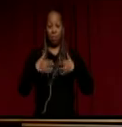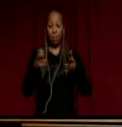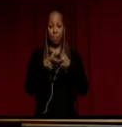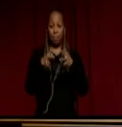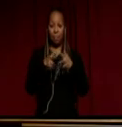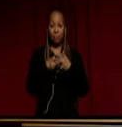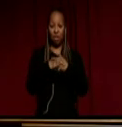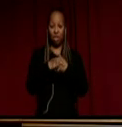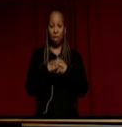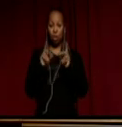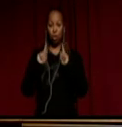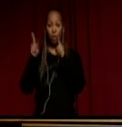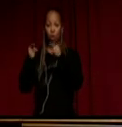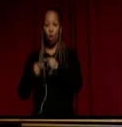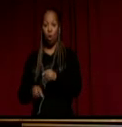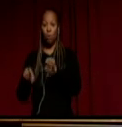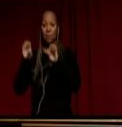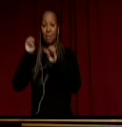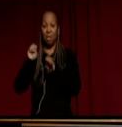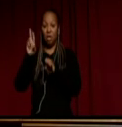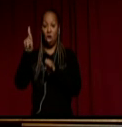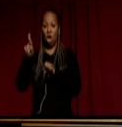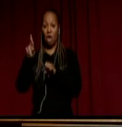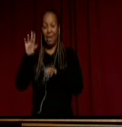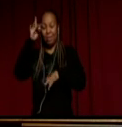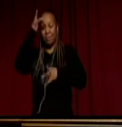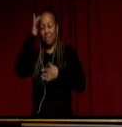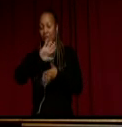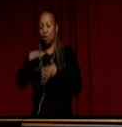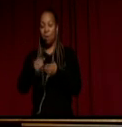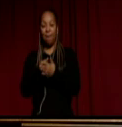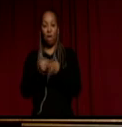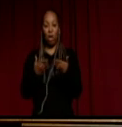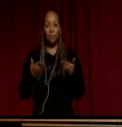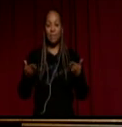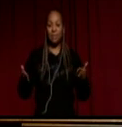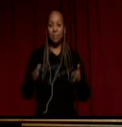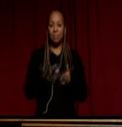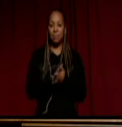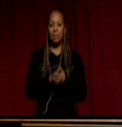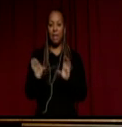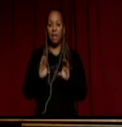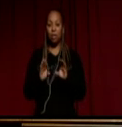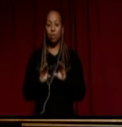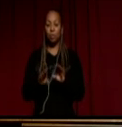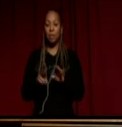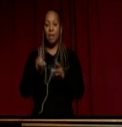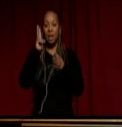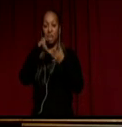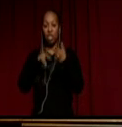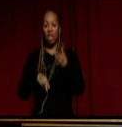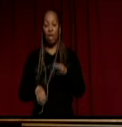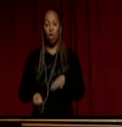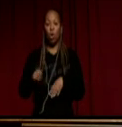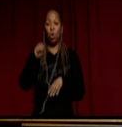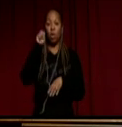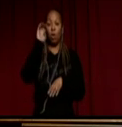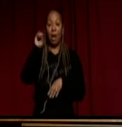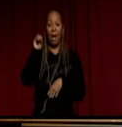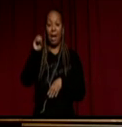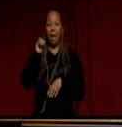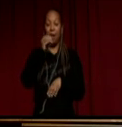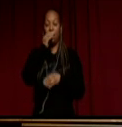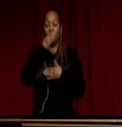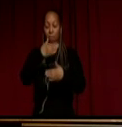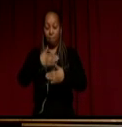into the emergency department and you feel sick and you have all these symptoms and they do a check on your oxygen level, they'll put you